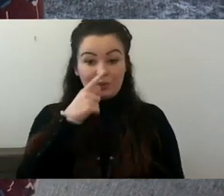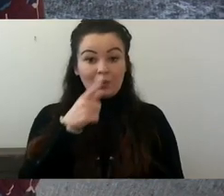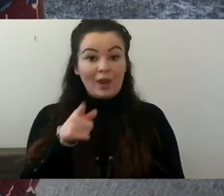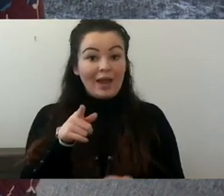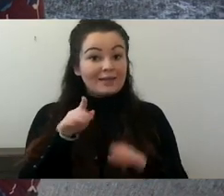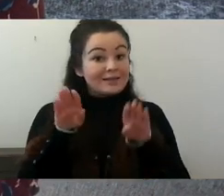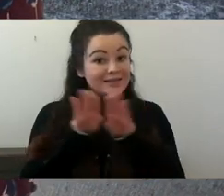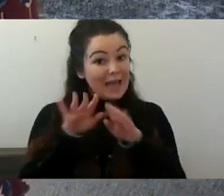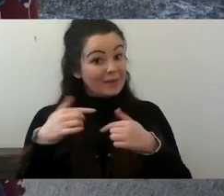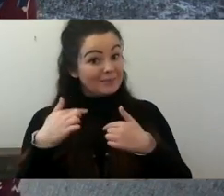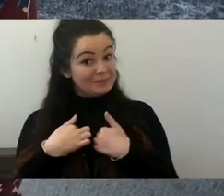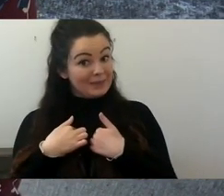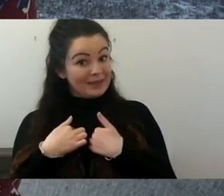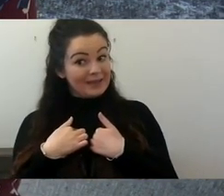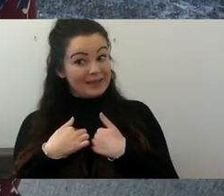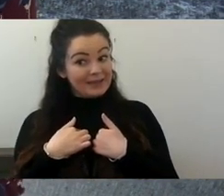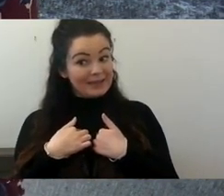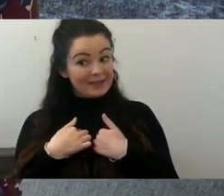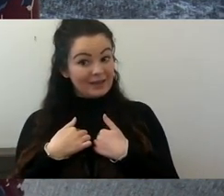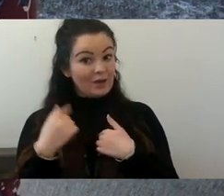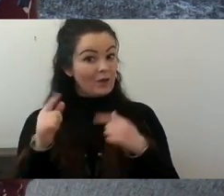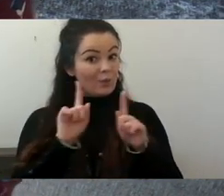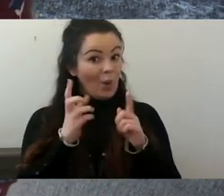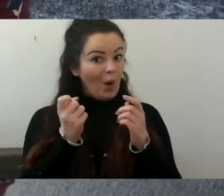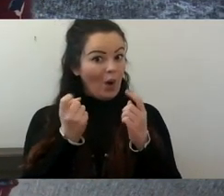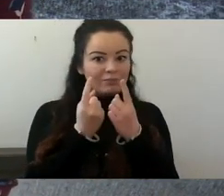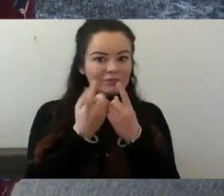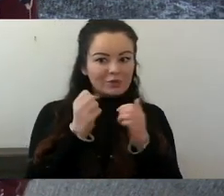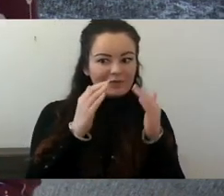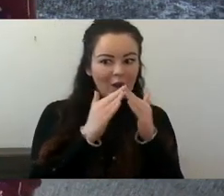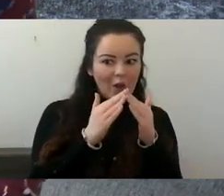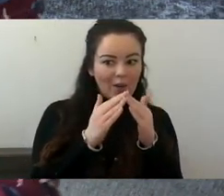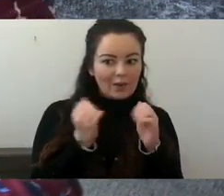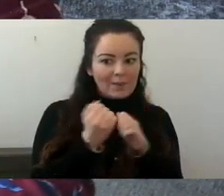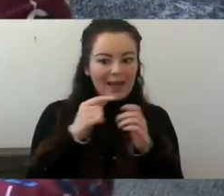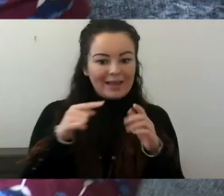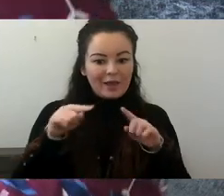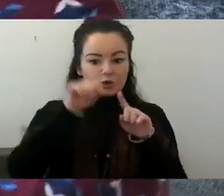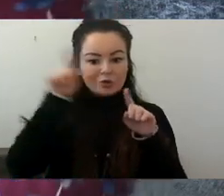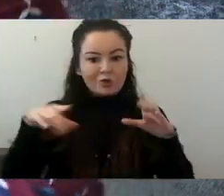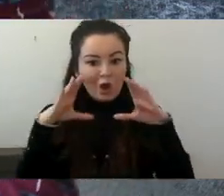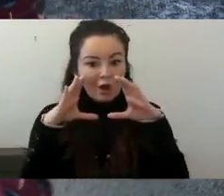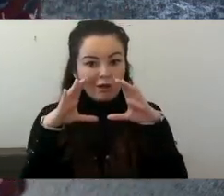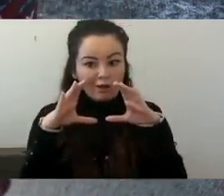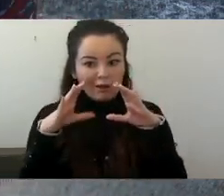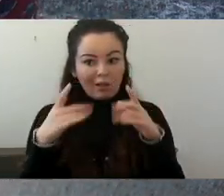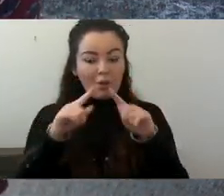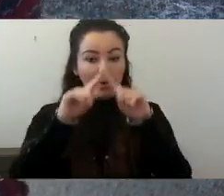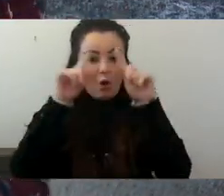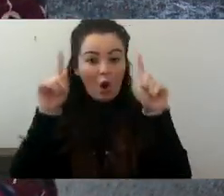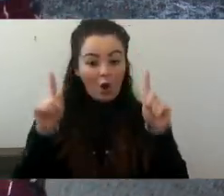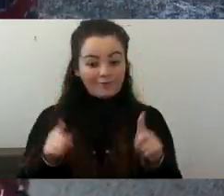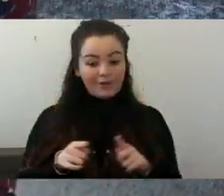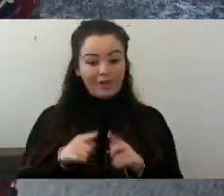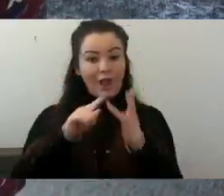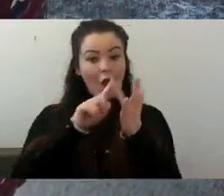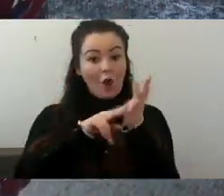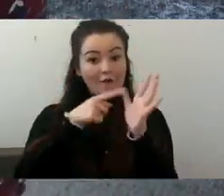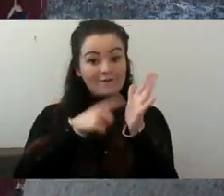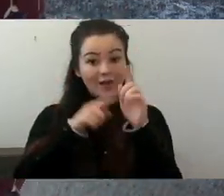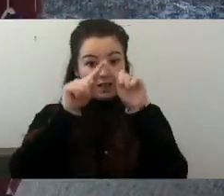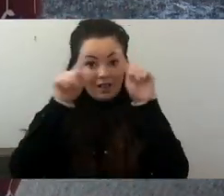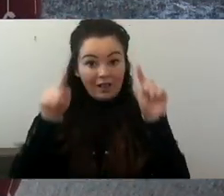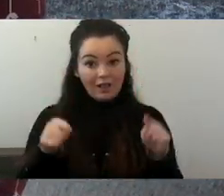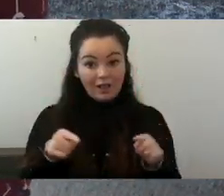you. You can do the same one as me with whatever objects you've got, so making a circle or an oval and